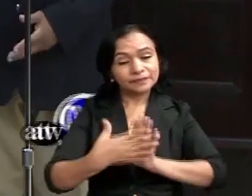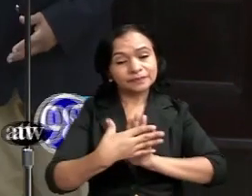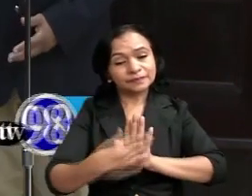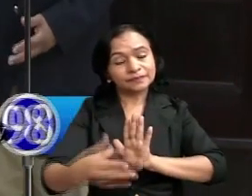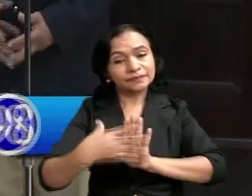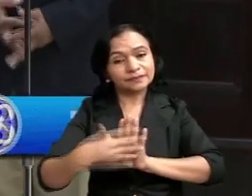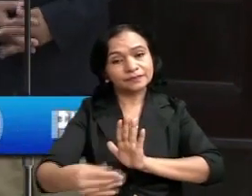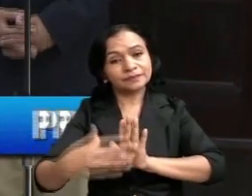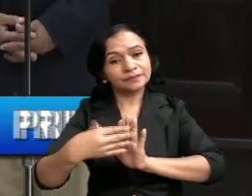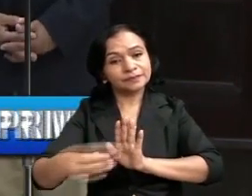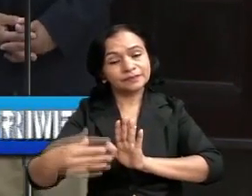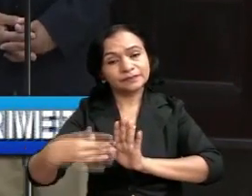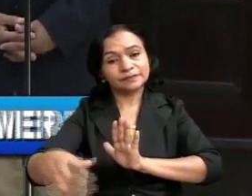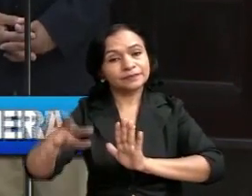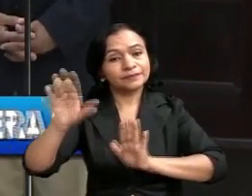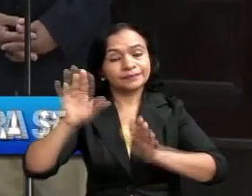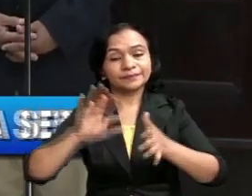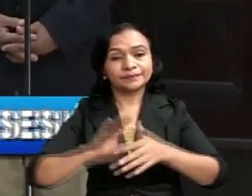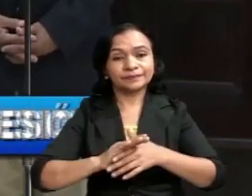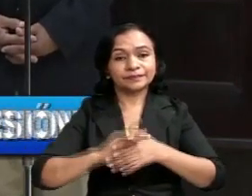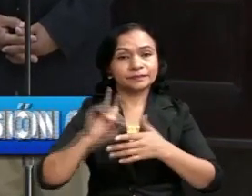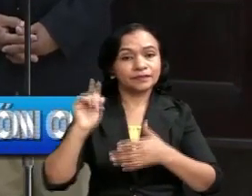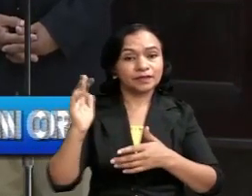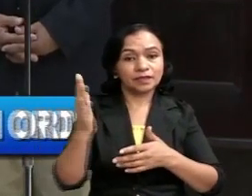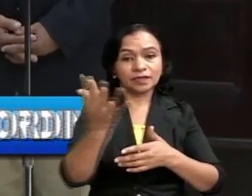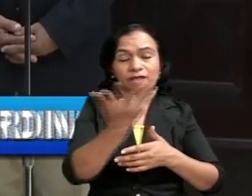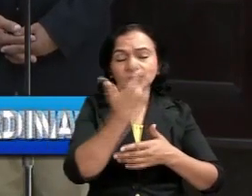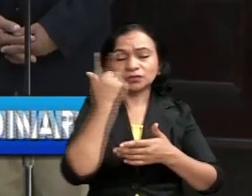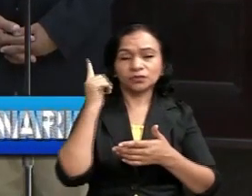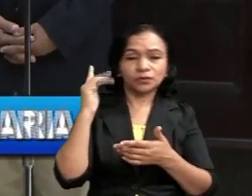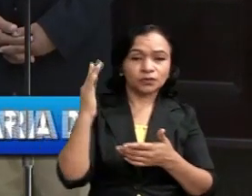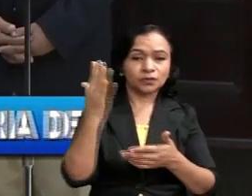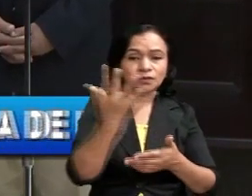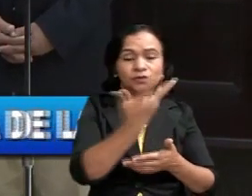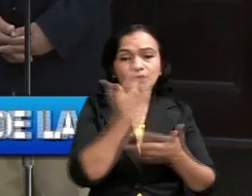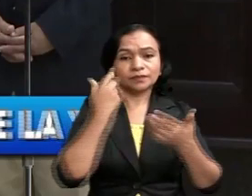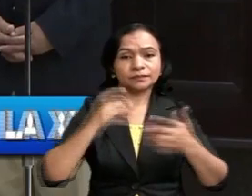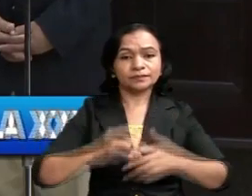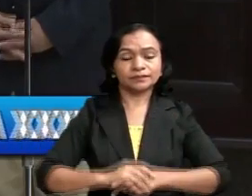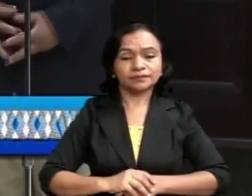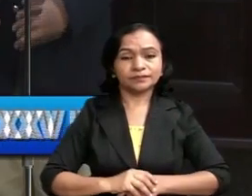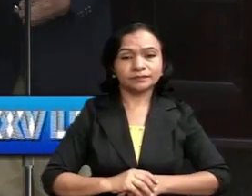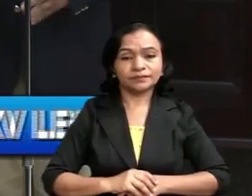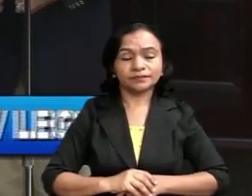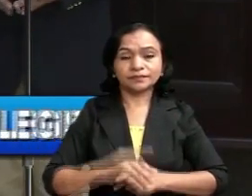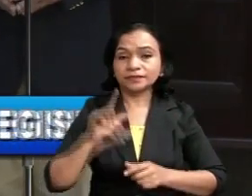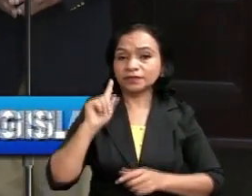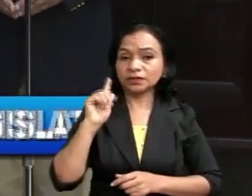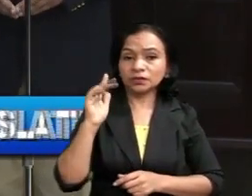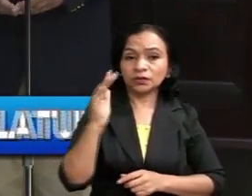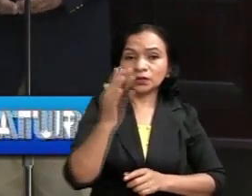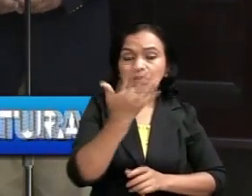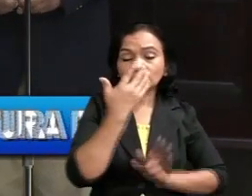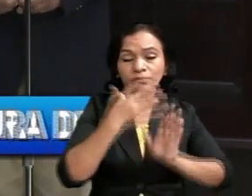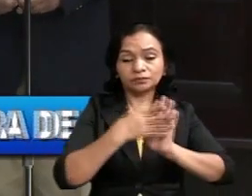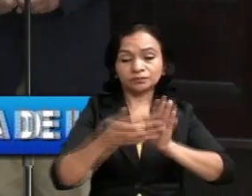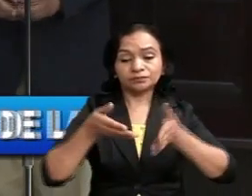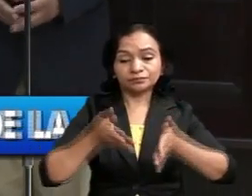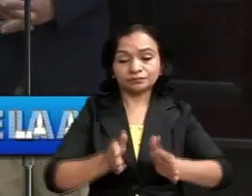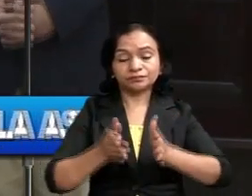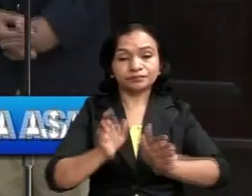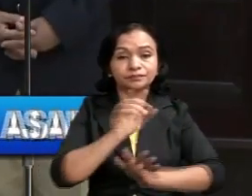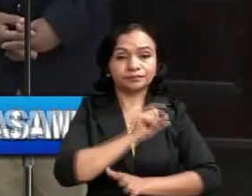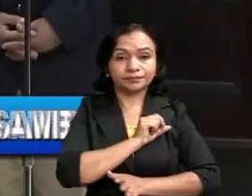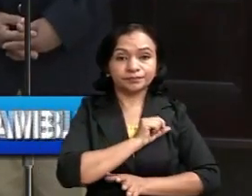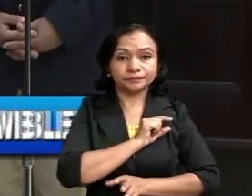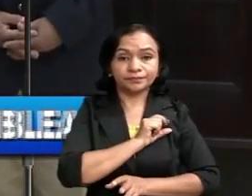Los hijos de ellos. And us. Y hasta nosotros. We are all born sinners. Todos nacimos pecadores. And we have fallen